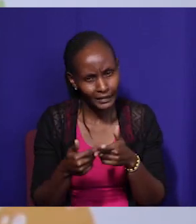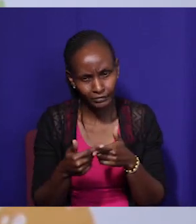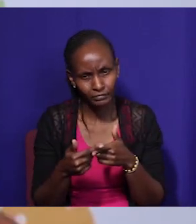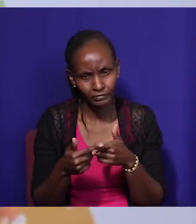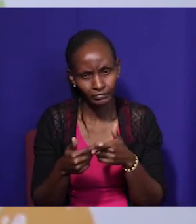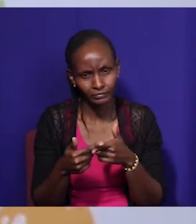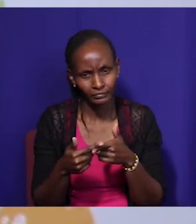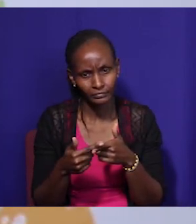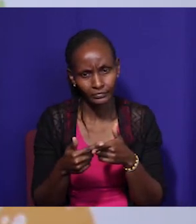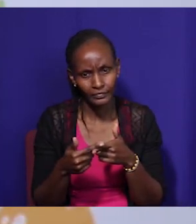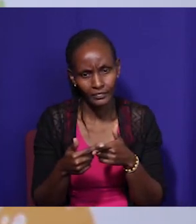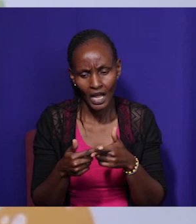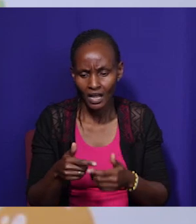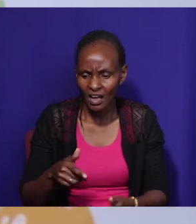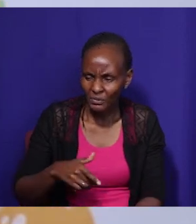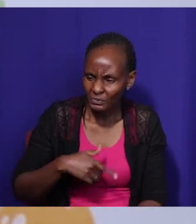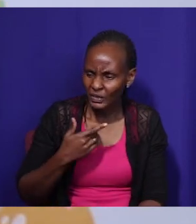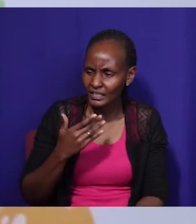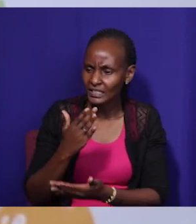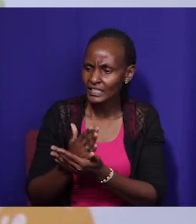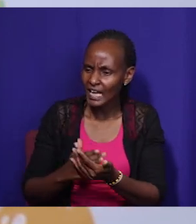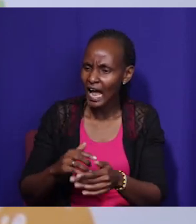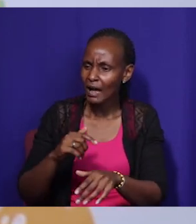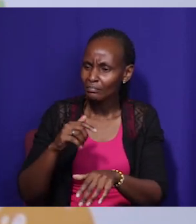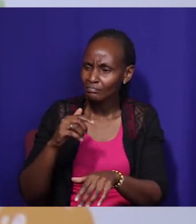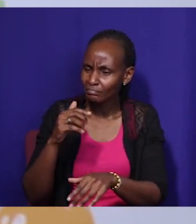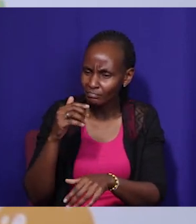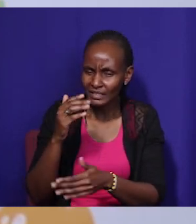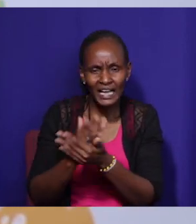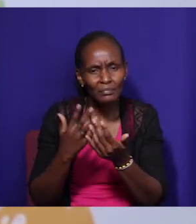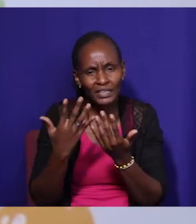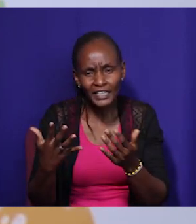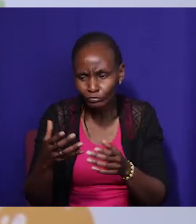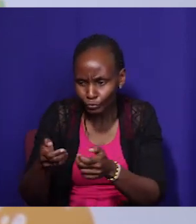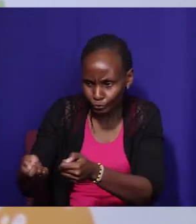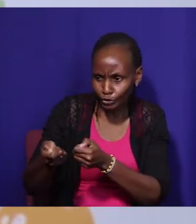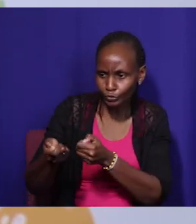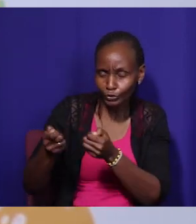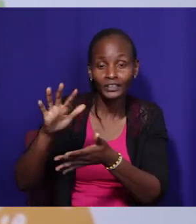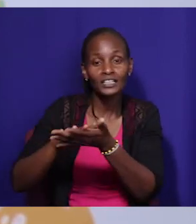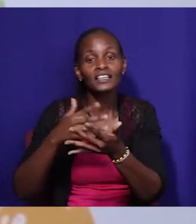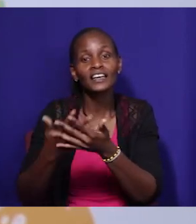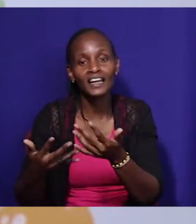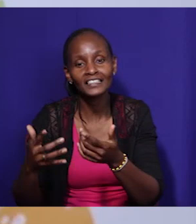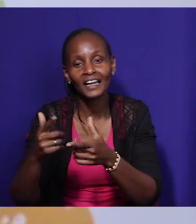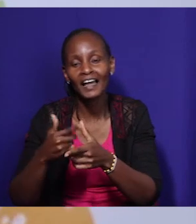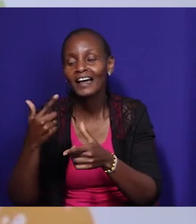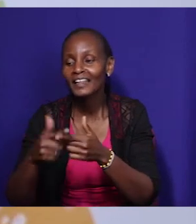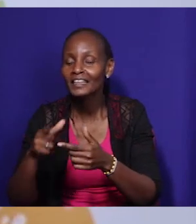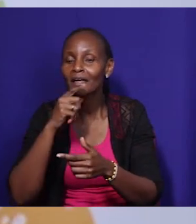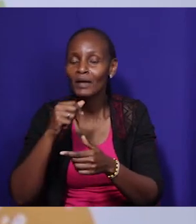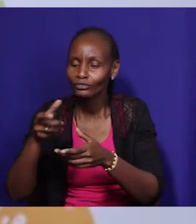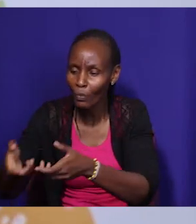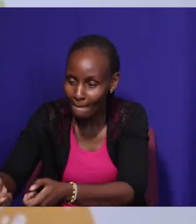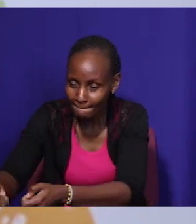point, they feel like something is tugging at the net. And of course, what do? They pull